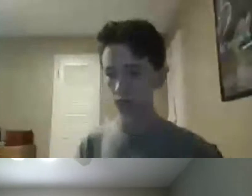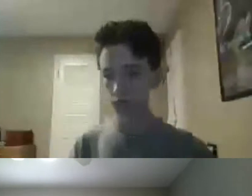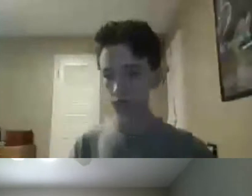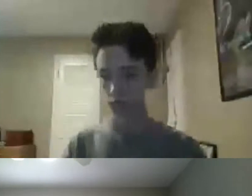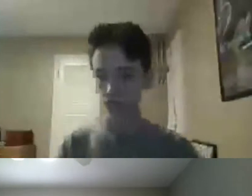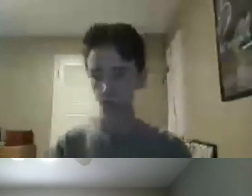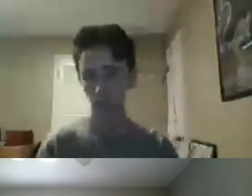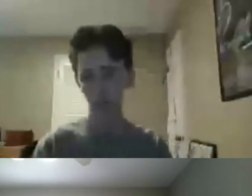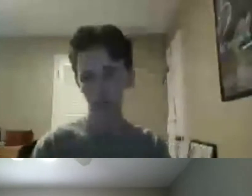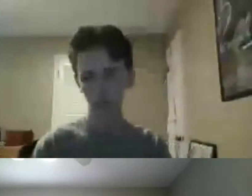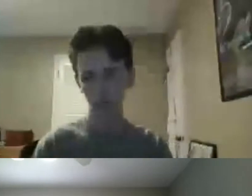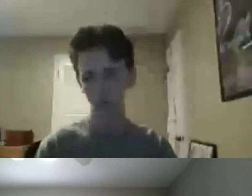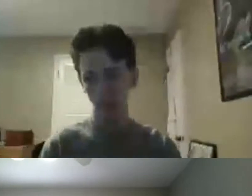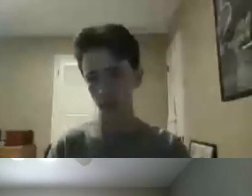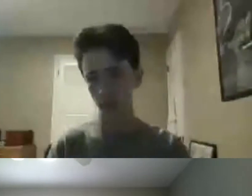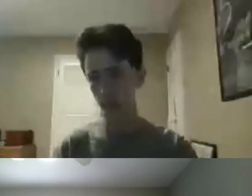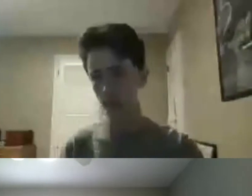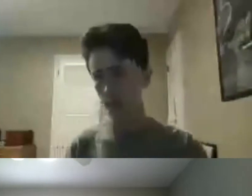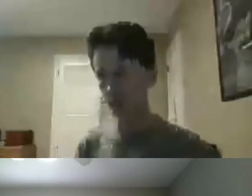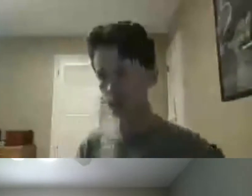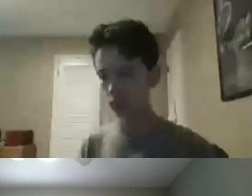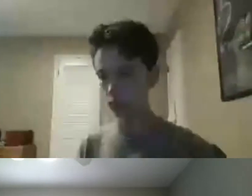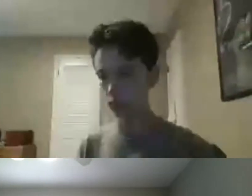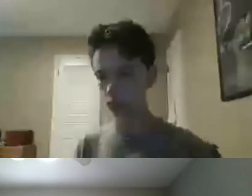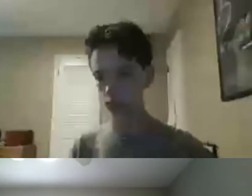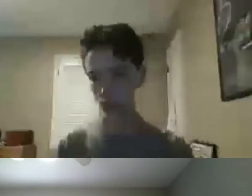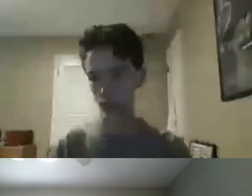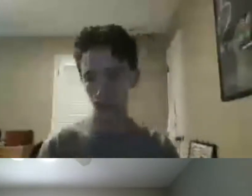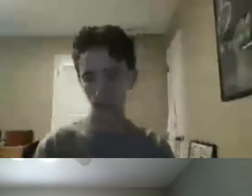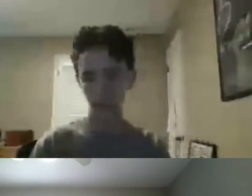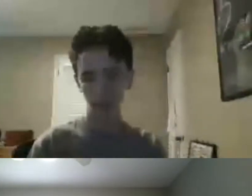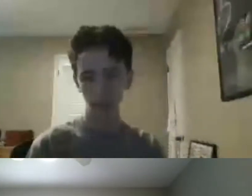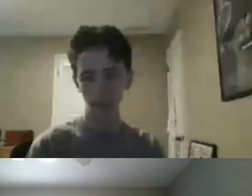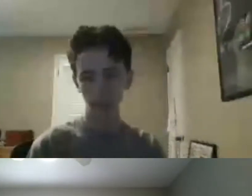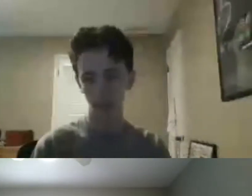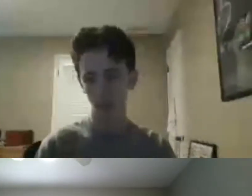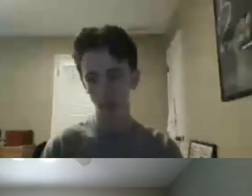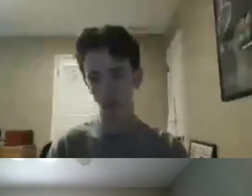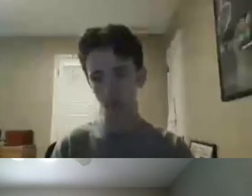Perfect. Thank you, Soliana. Our next student is Anastasia.